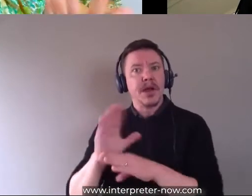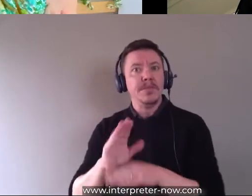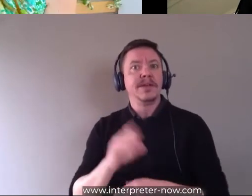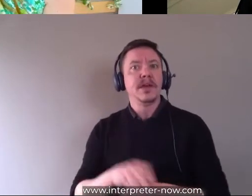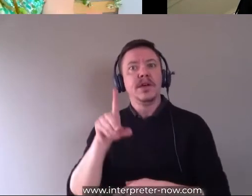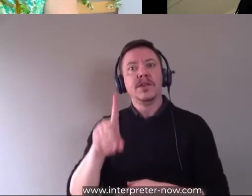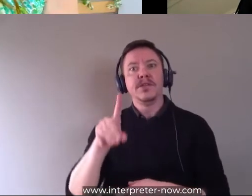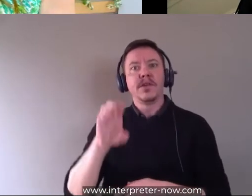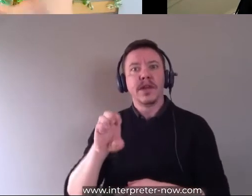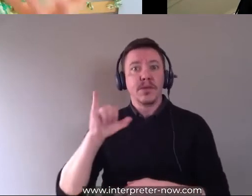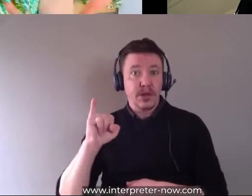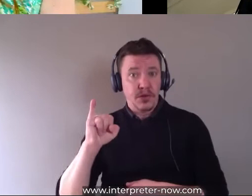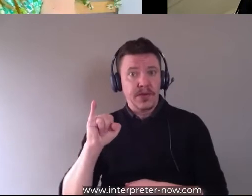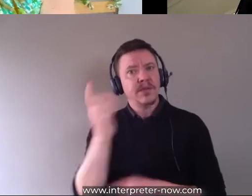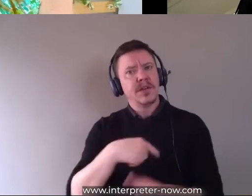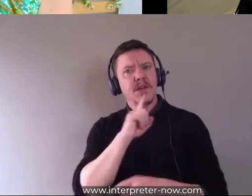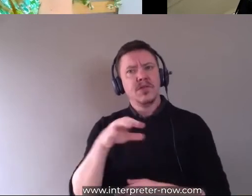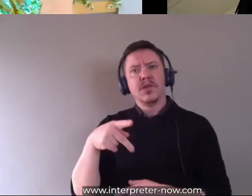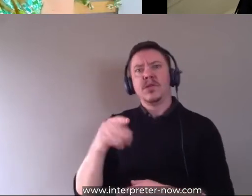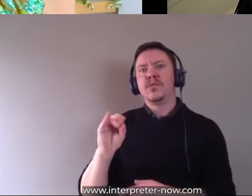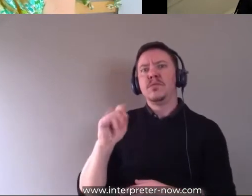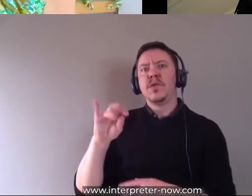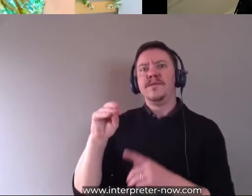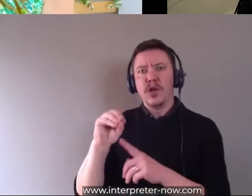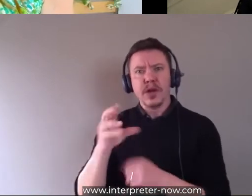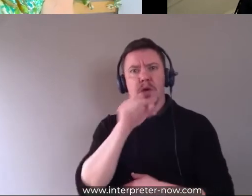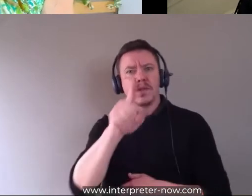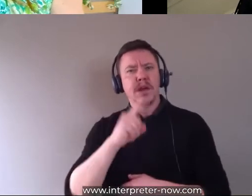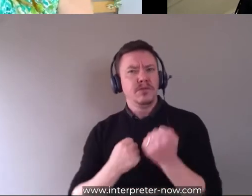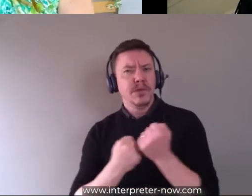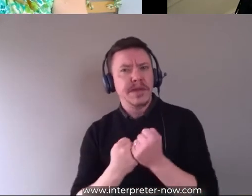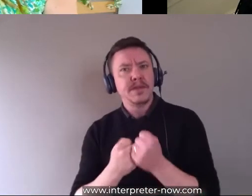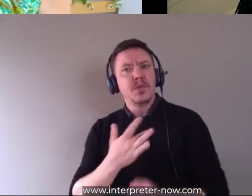also diversifying portfolios and really supporting underrepresented founders. So,